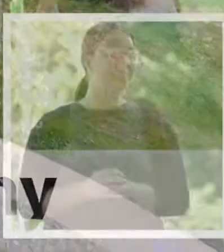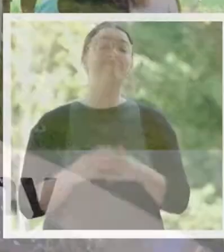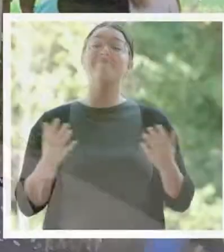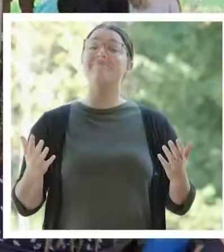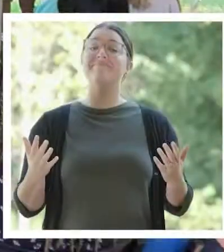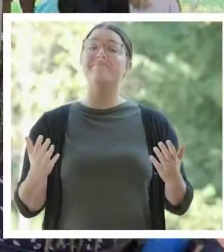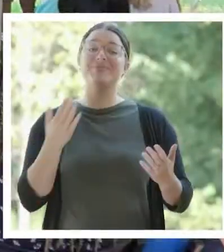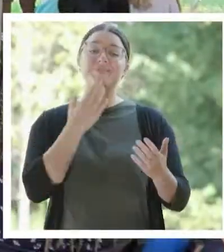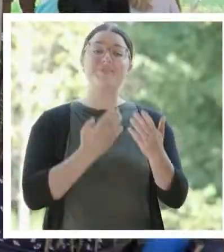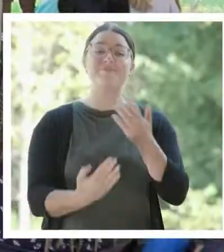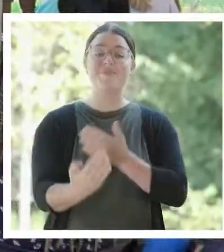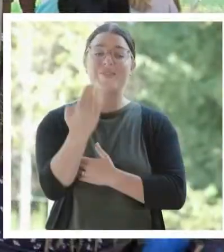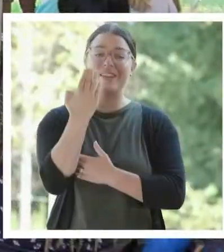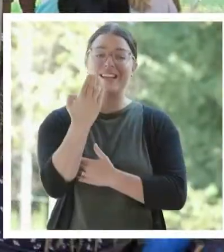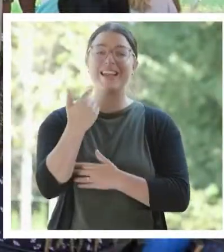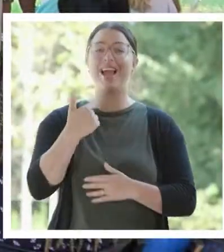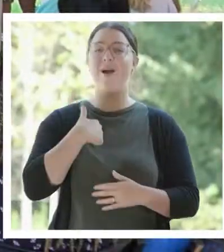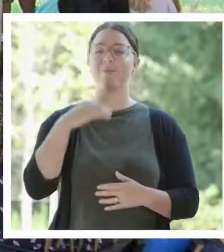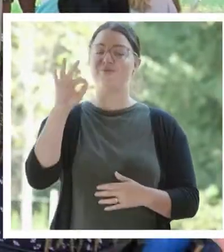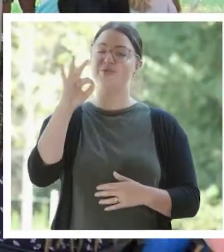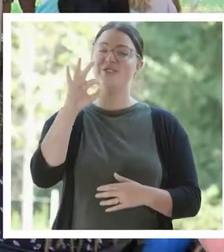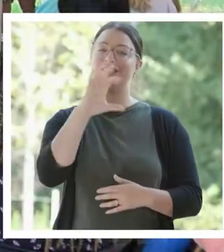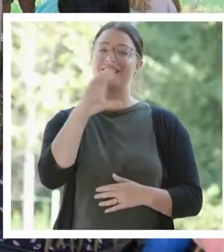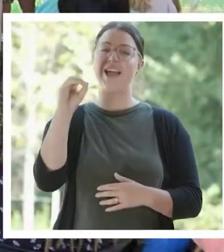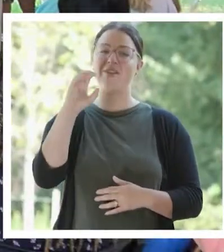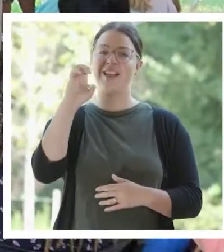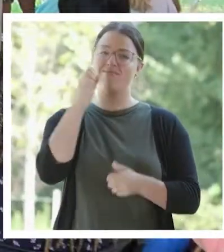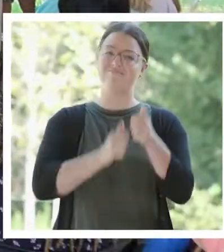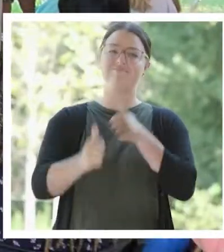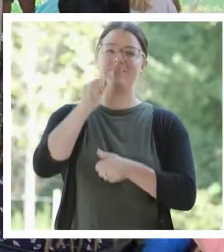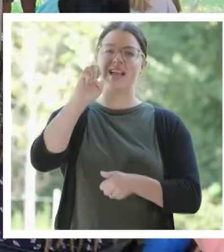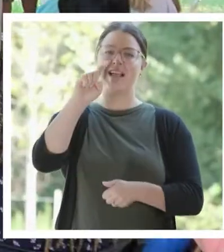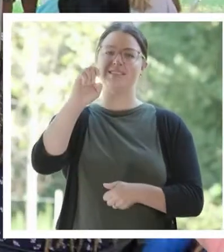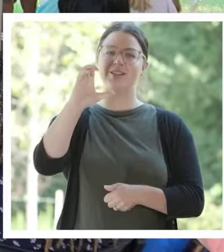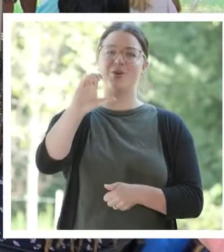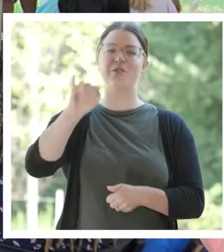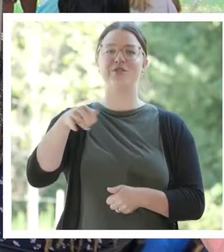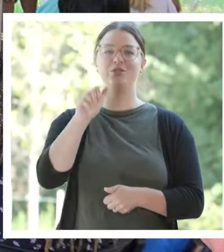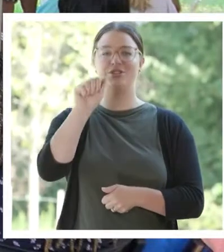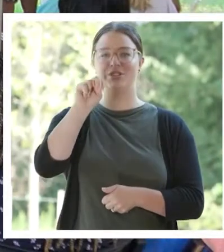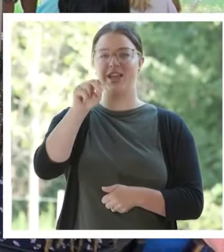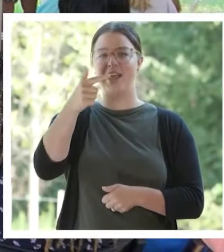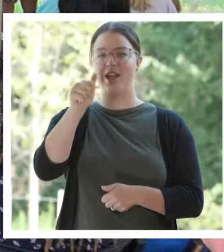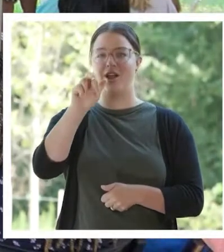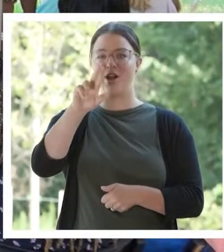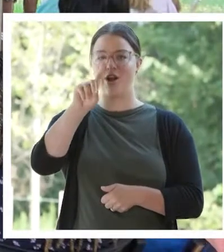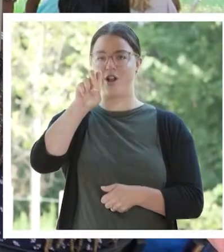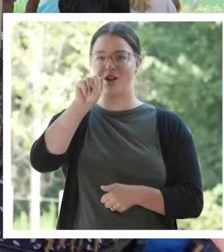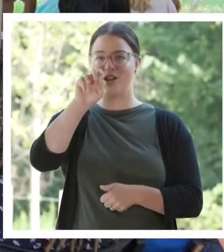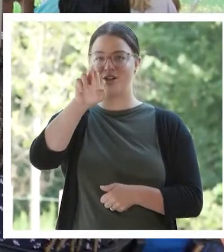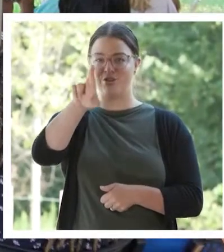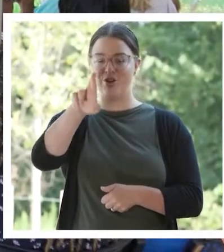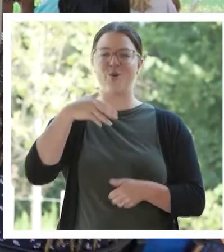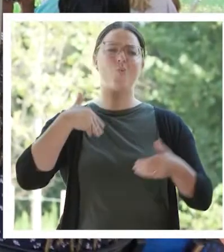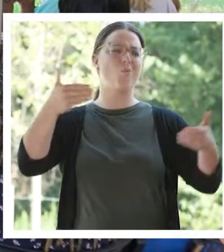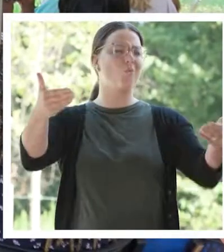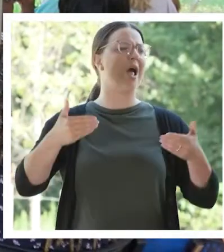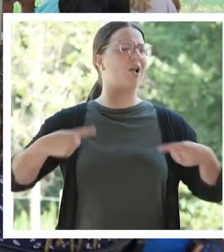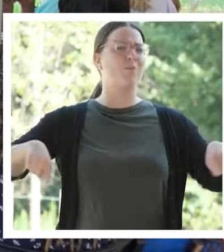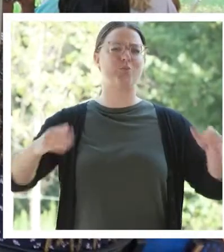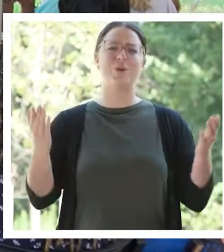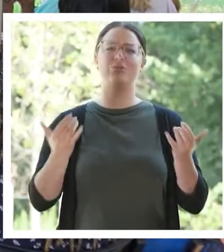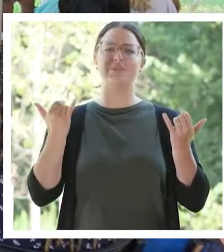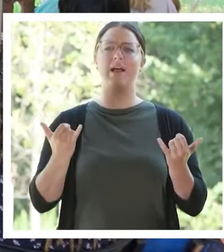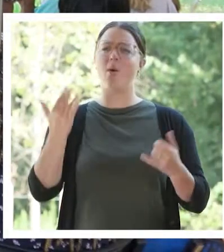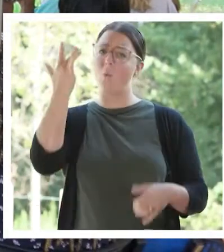So good morning. I'm Frederick County Executive Jan Gardner. I want to welcome you all here this morning. We are gathered to pay tribute to the loved